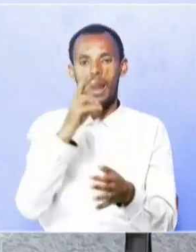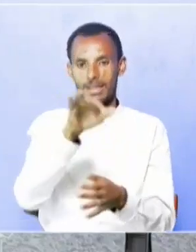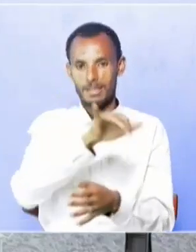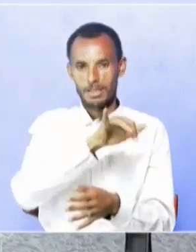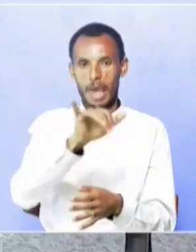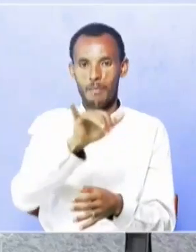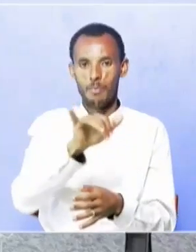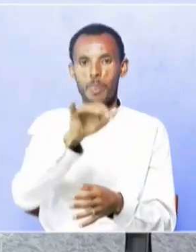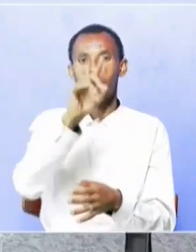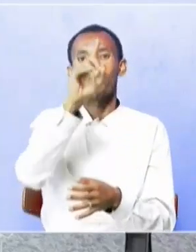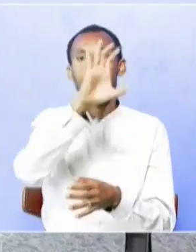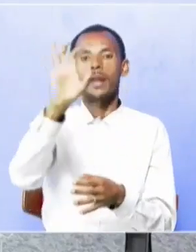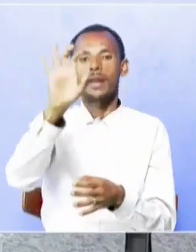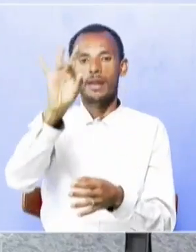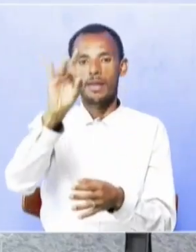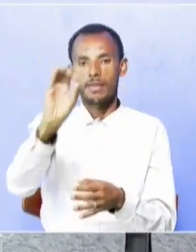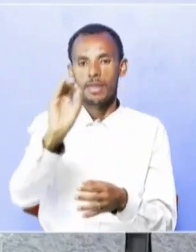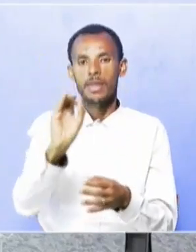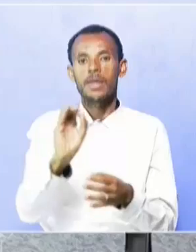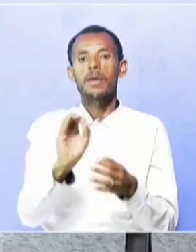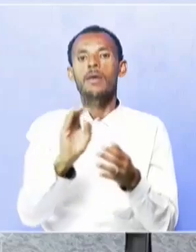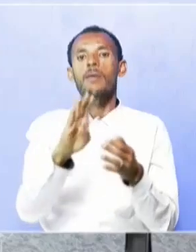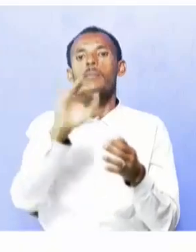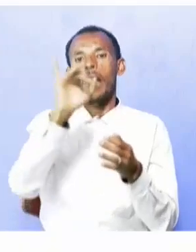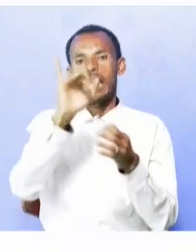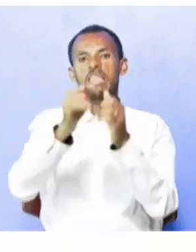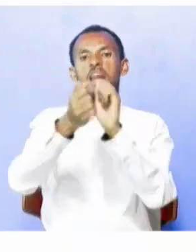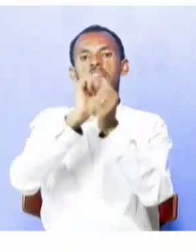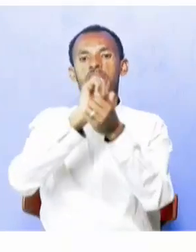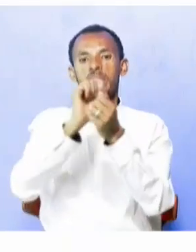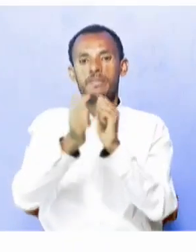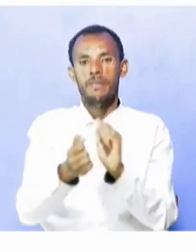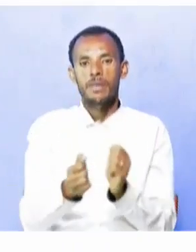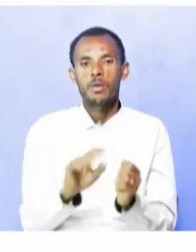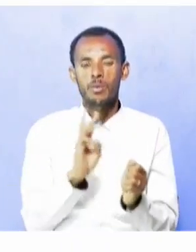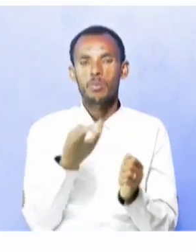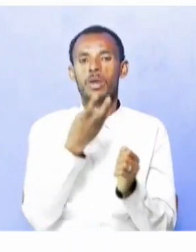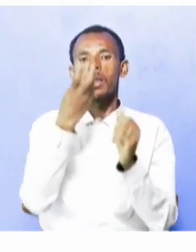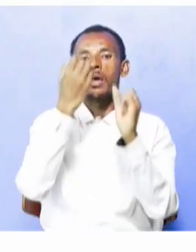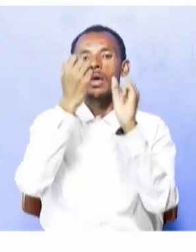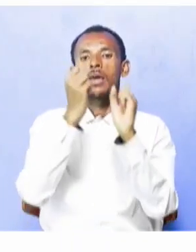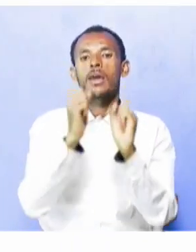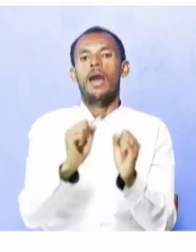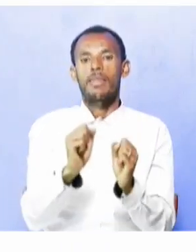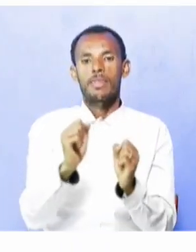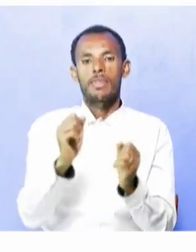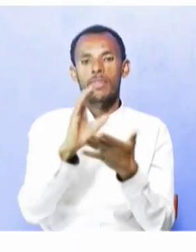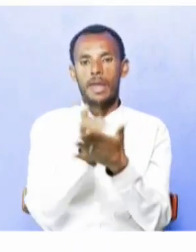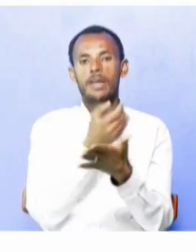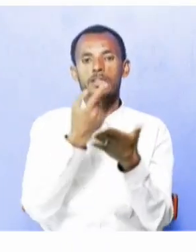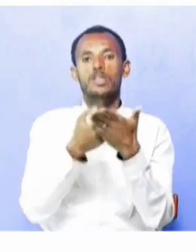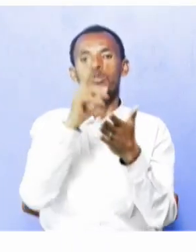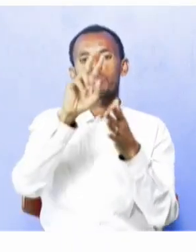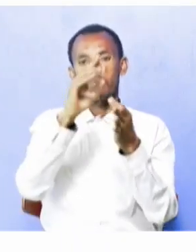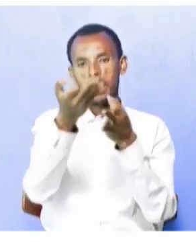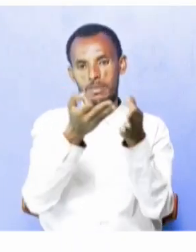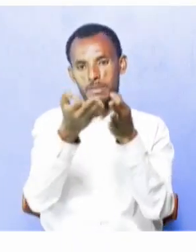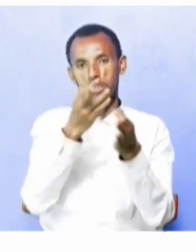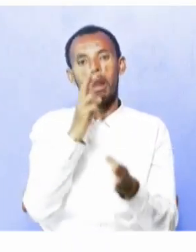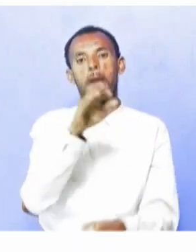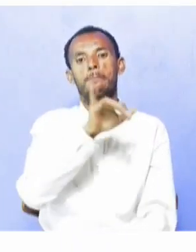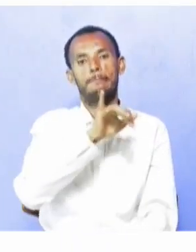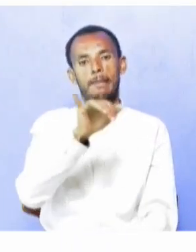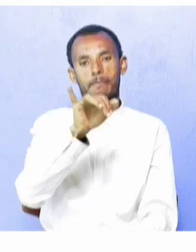which is 180 degrees, by transitivity, we can take these two expressions are the same,